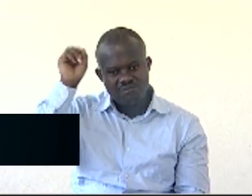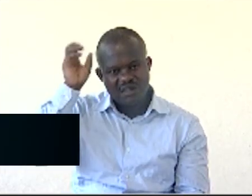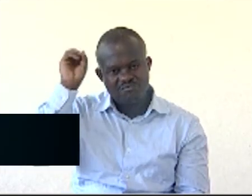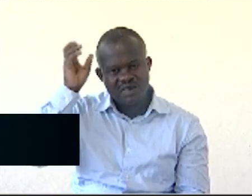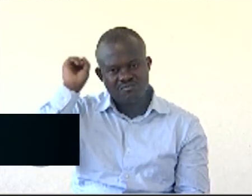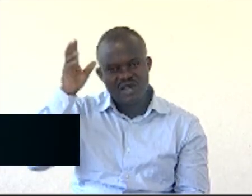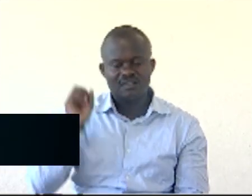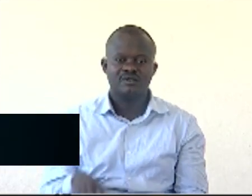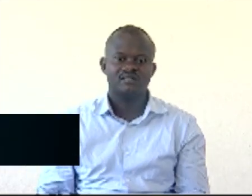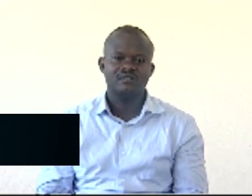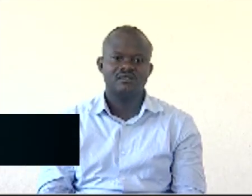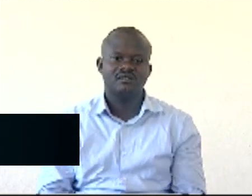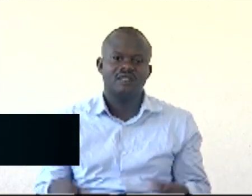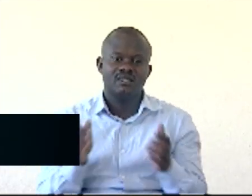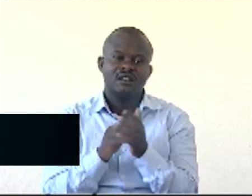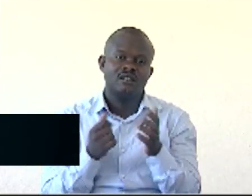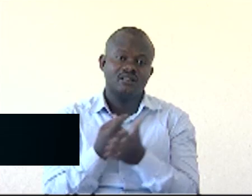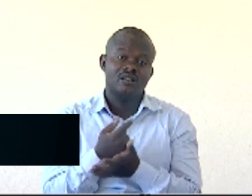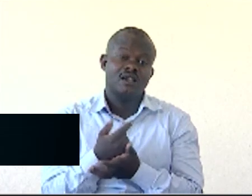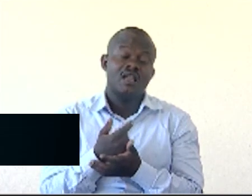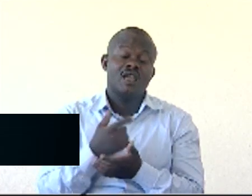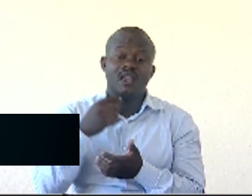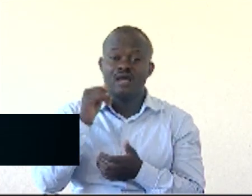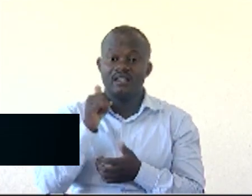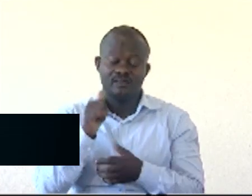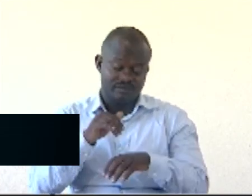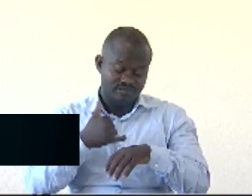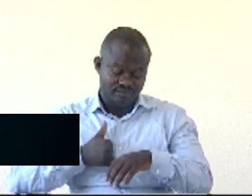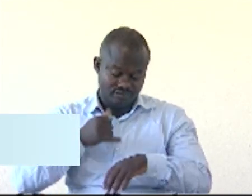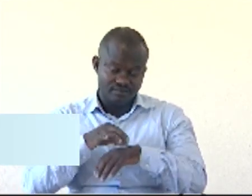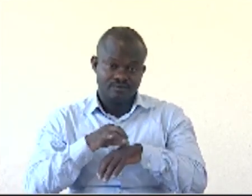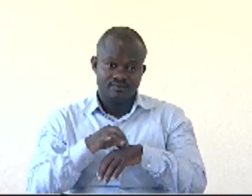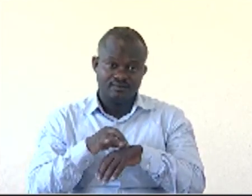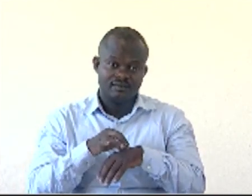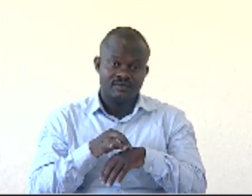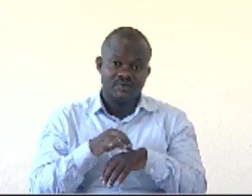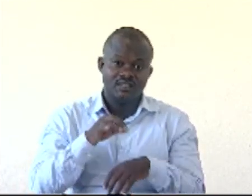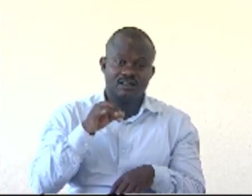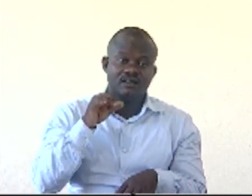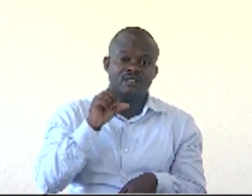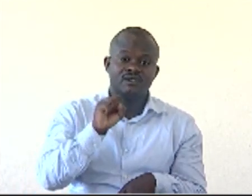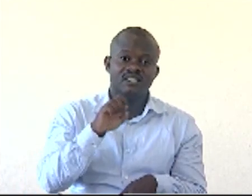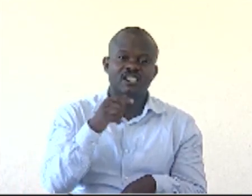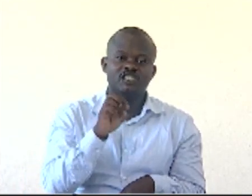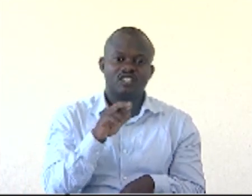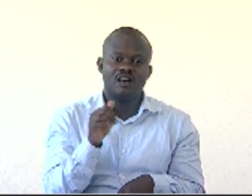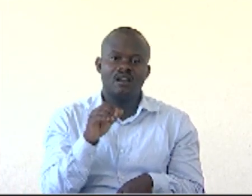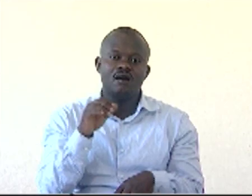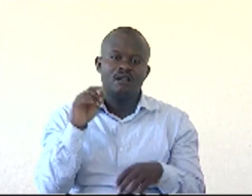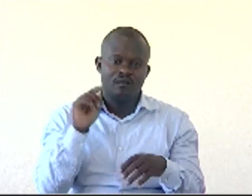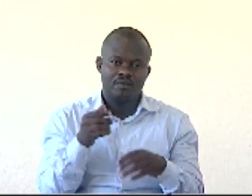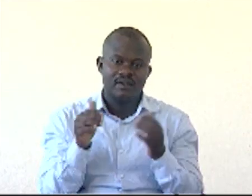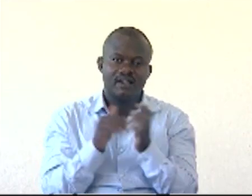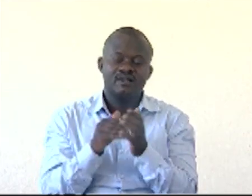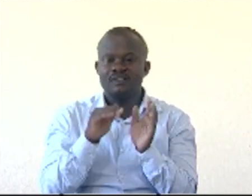severe cases, it can cause yellow skin, seizure, coma, and death. In this case,